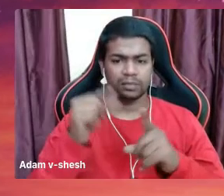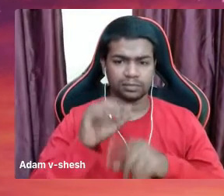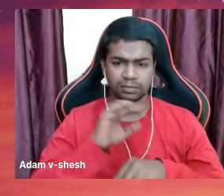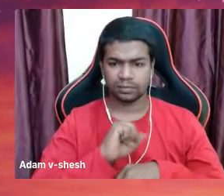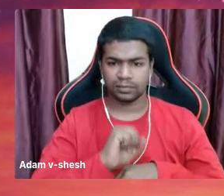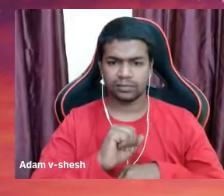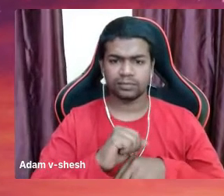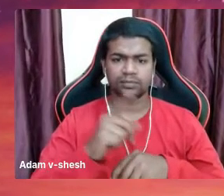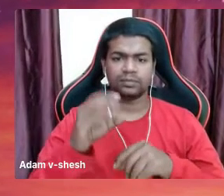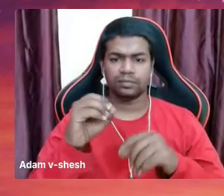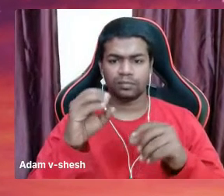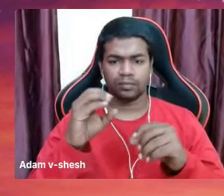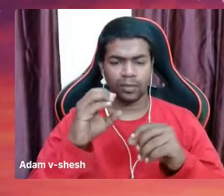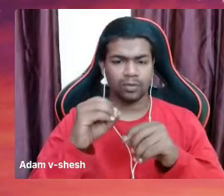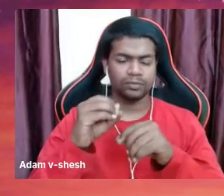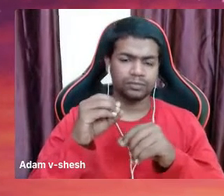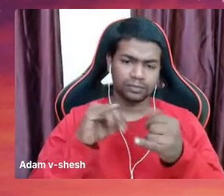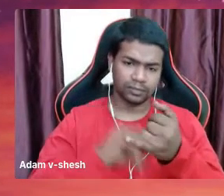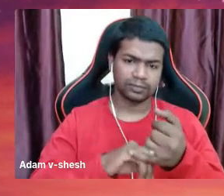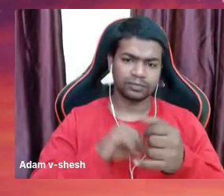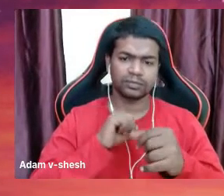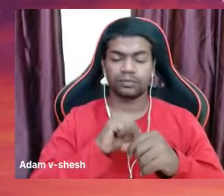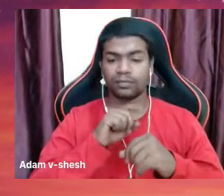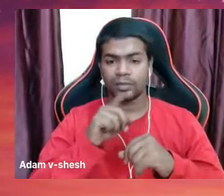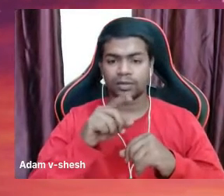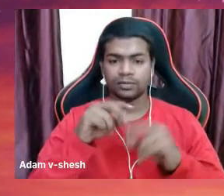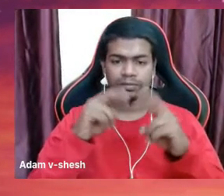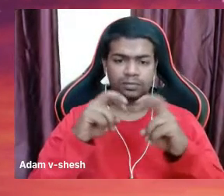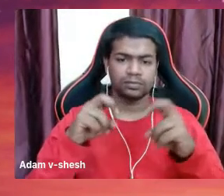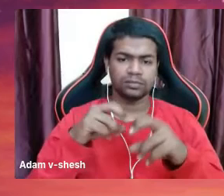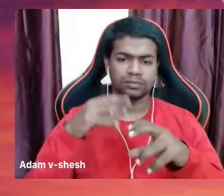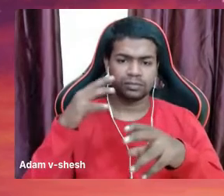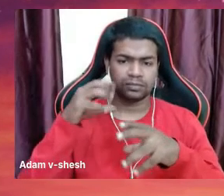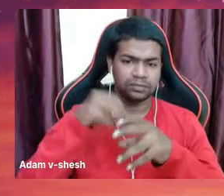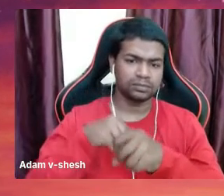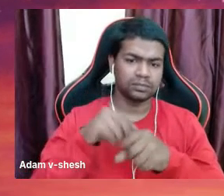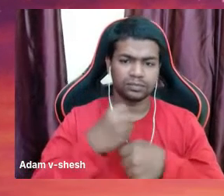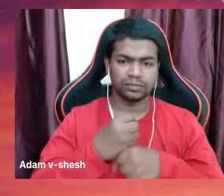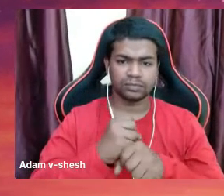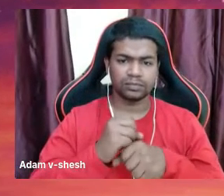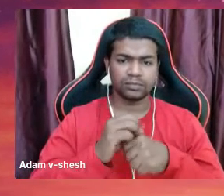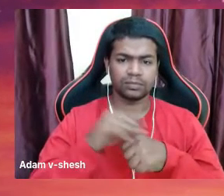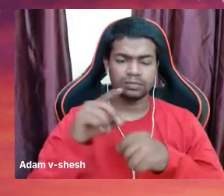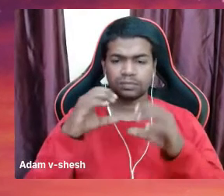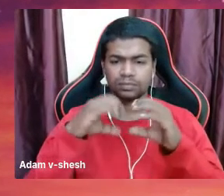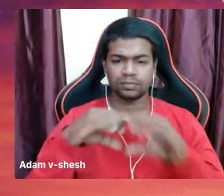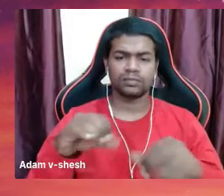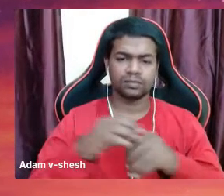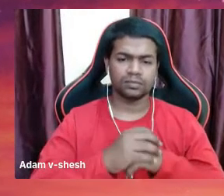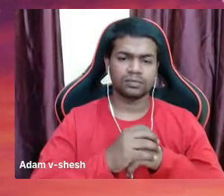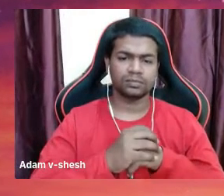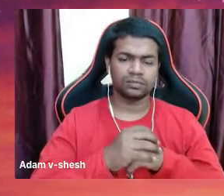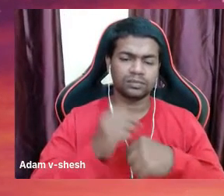sometimes it's in the operating system layer, or they own the search platform. And they build such deep moats around that they can continue to